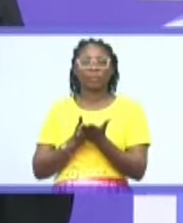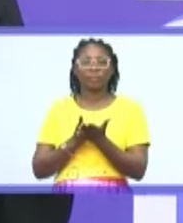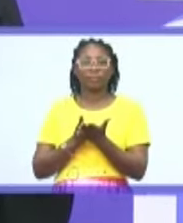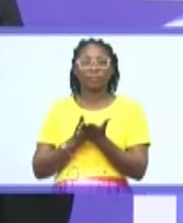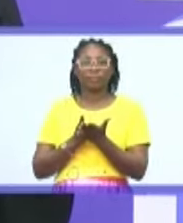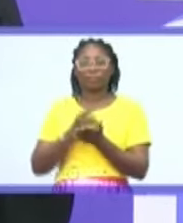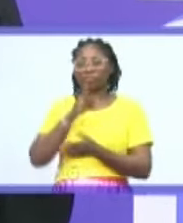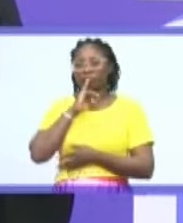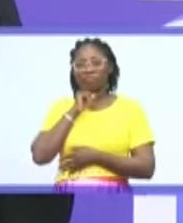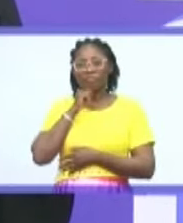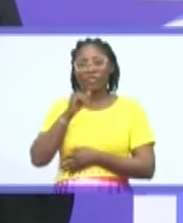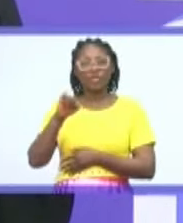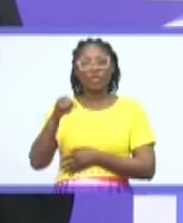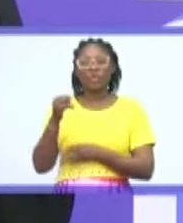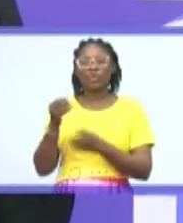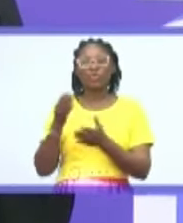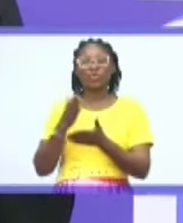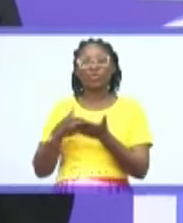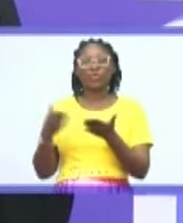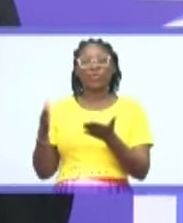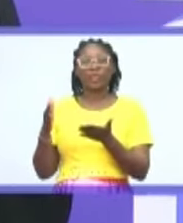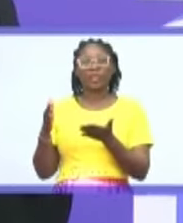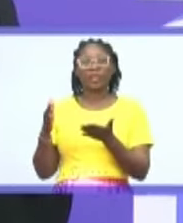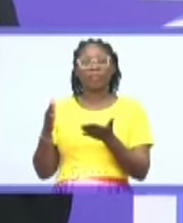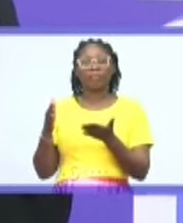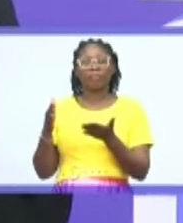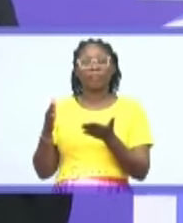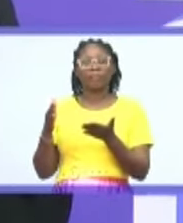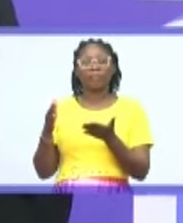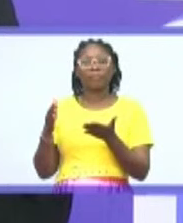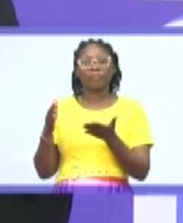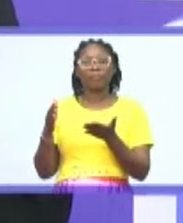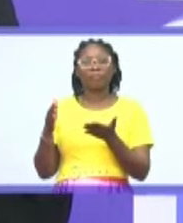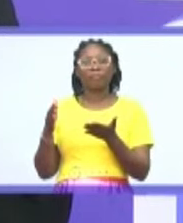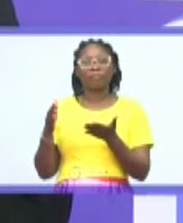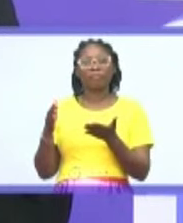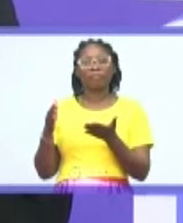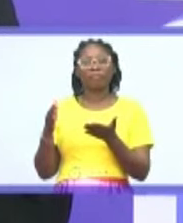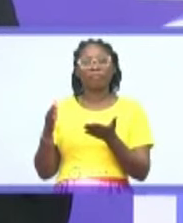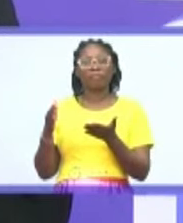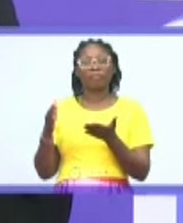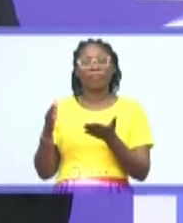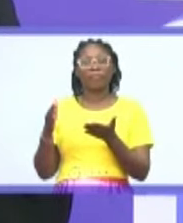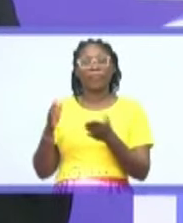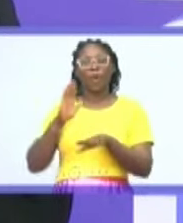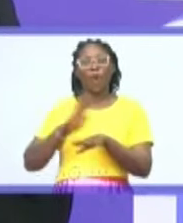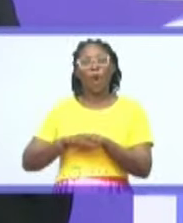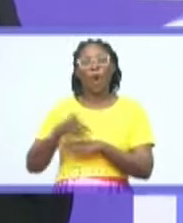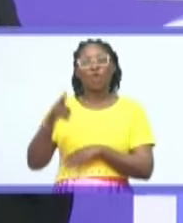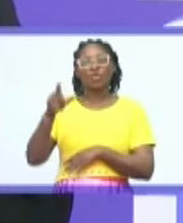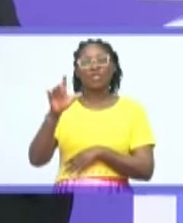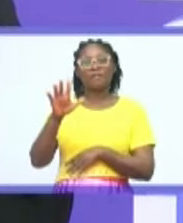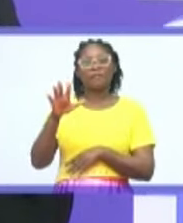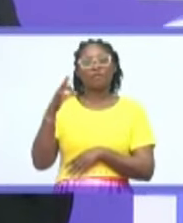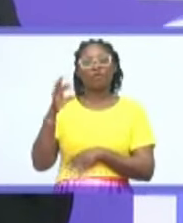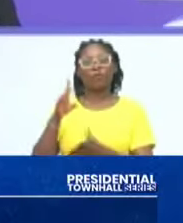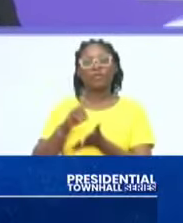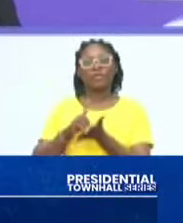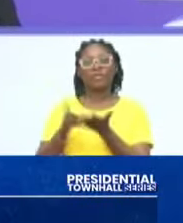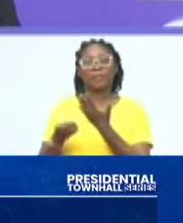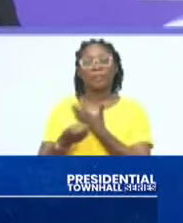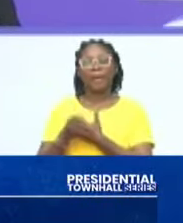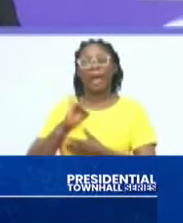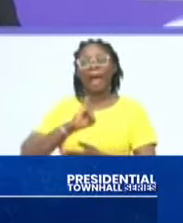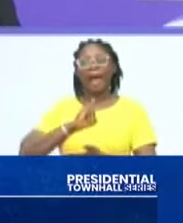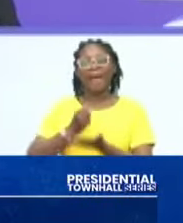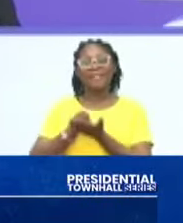It's not something that I went to on 25th of December. I